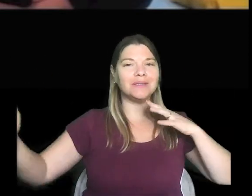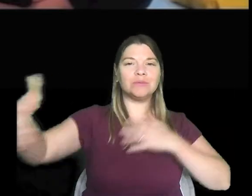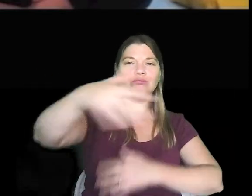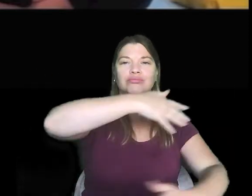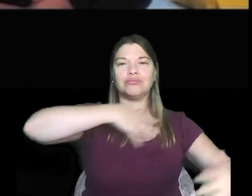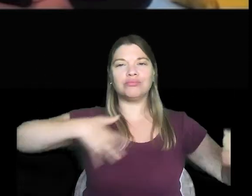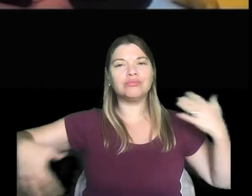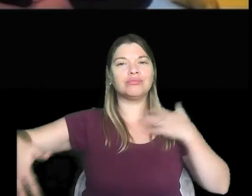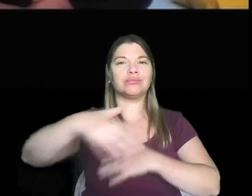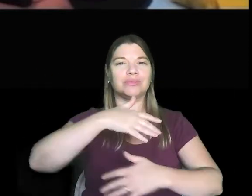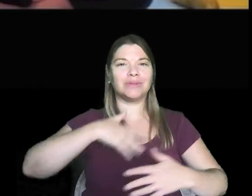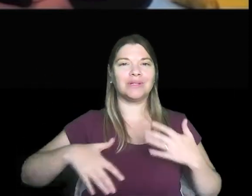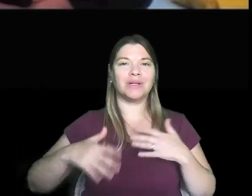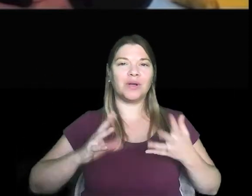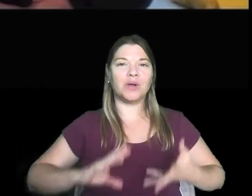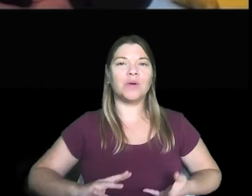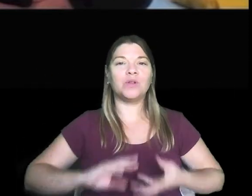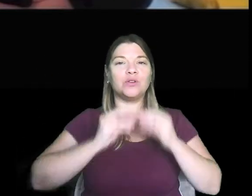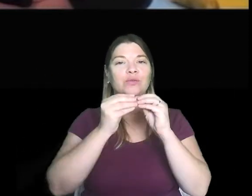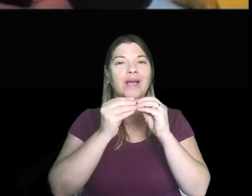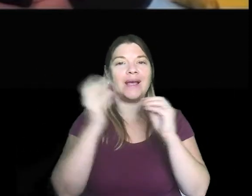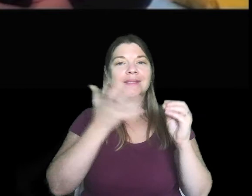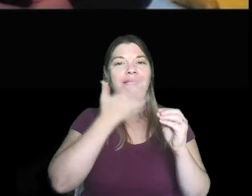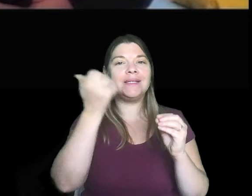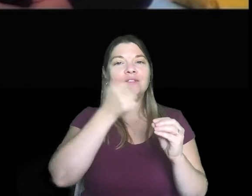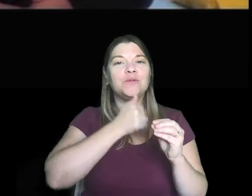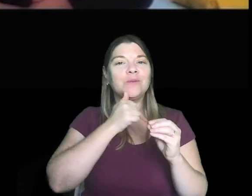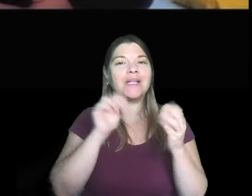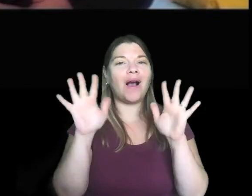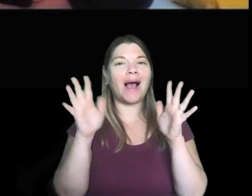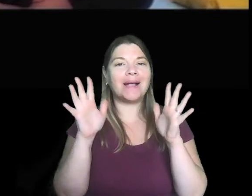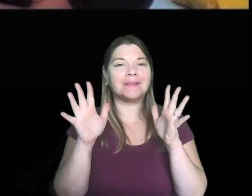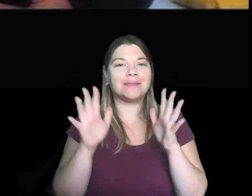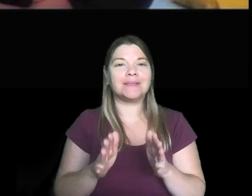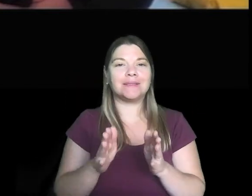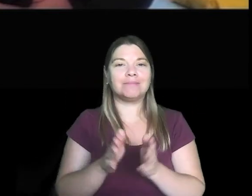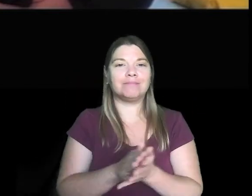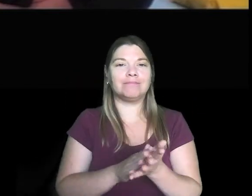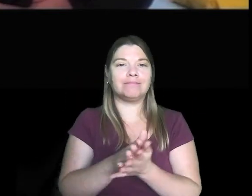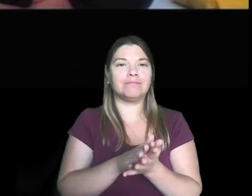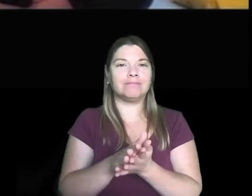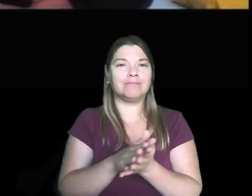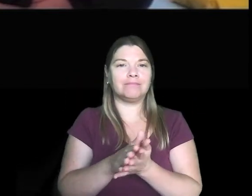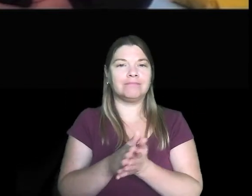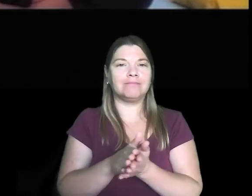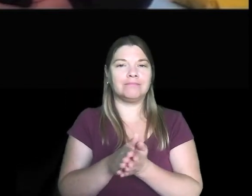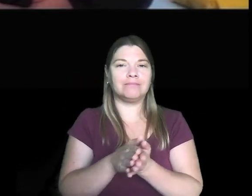Let's create some heat with our hands. Linzy and Alice vigorously rub the palms of their hands